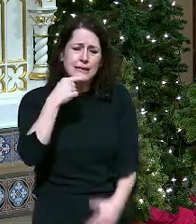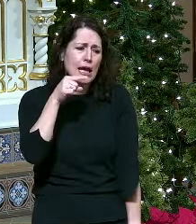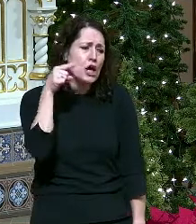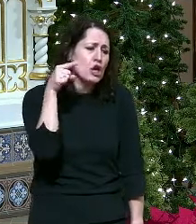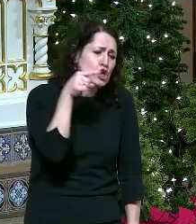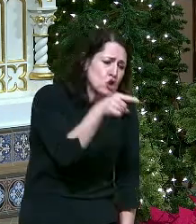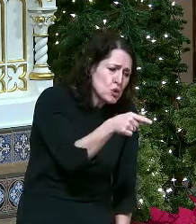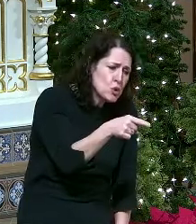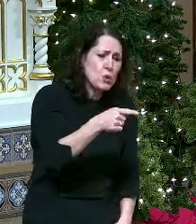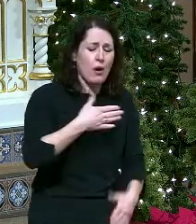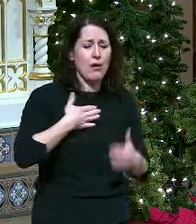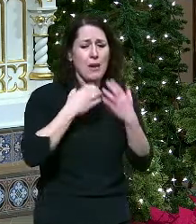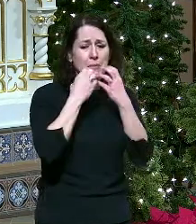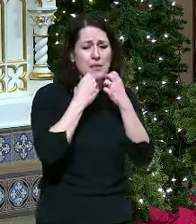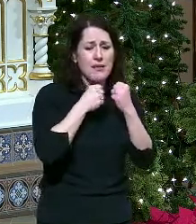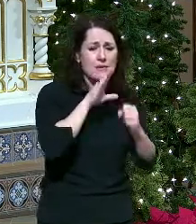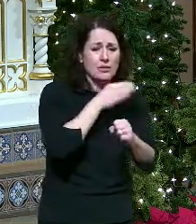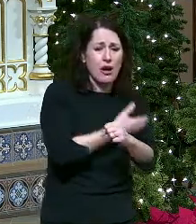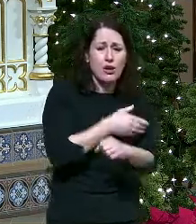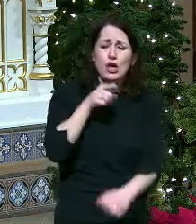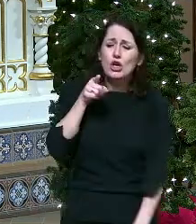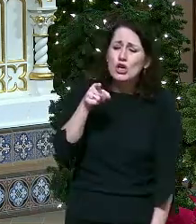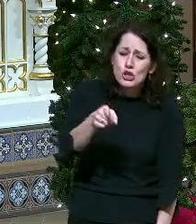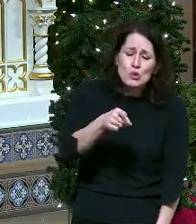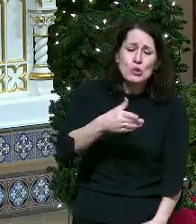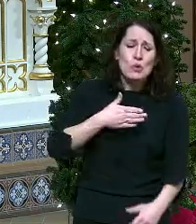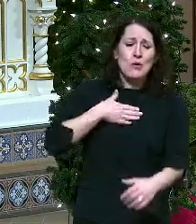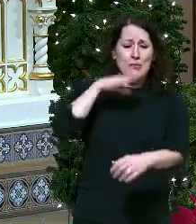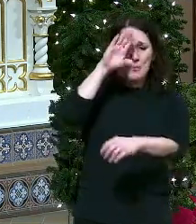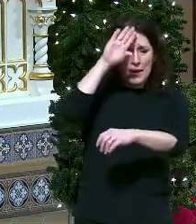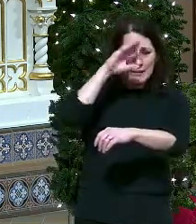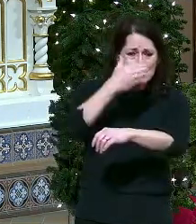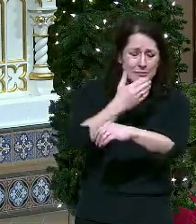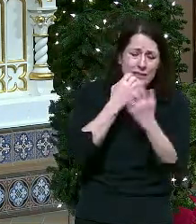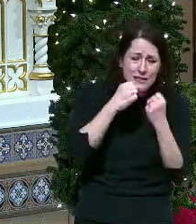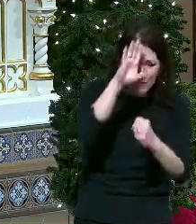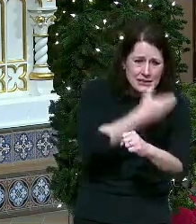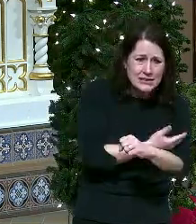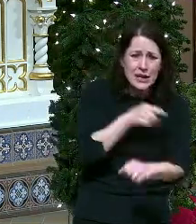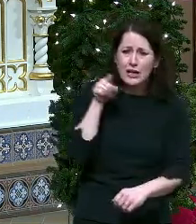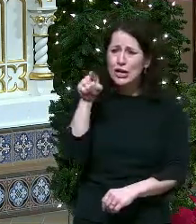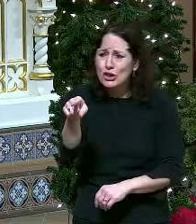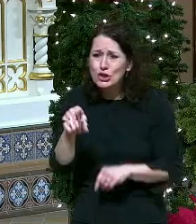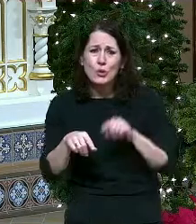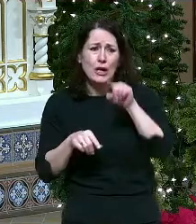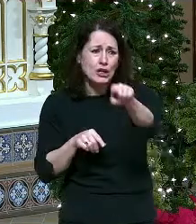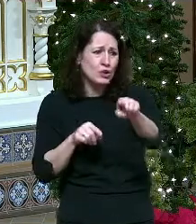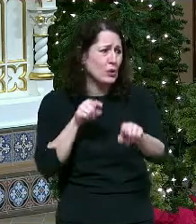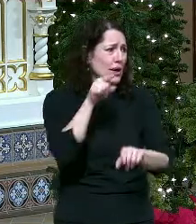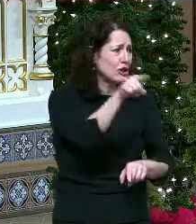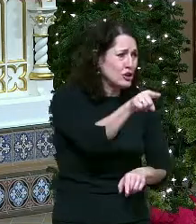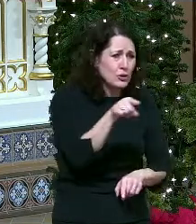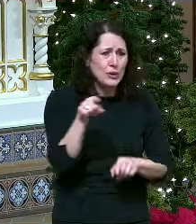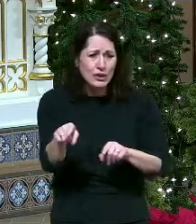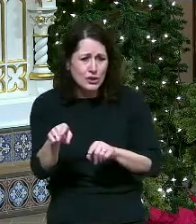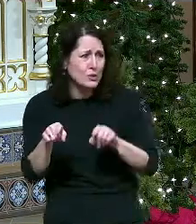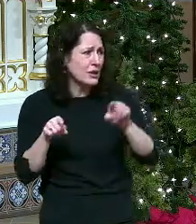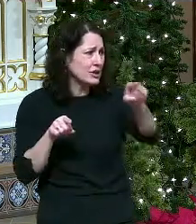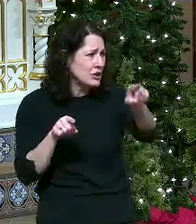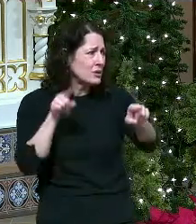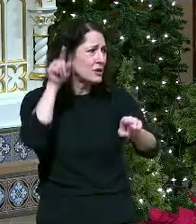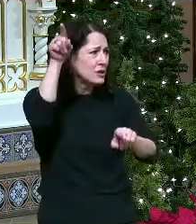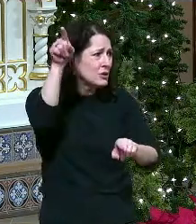daughter. You are my beloved son. You and you and you and you and